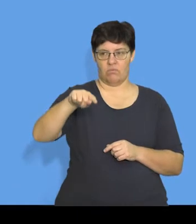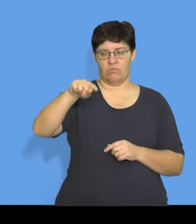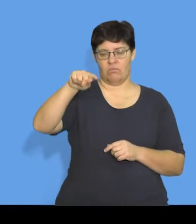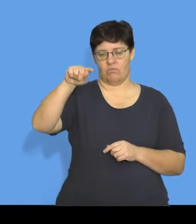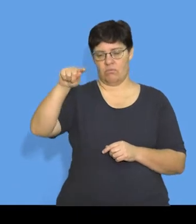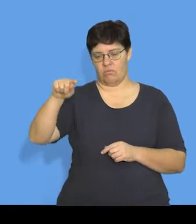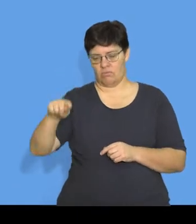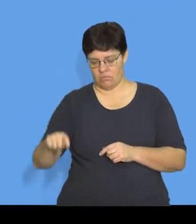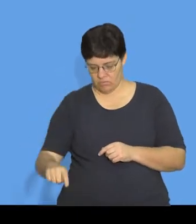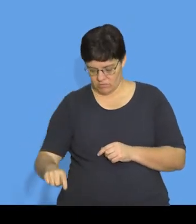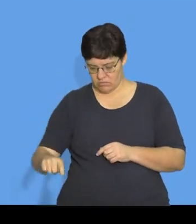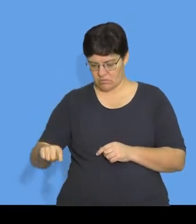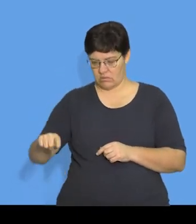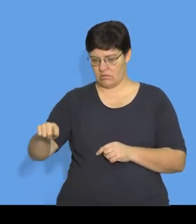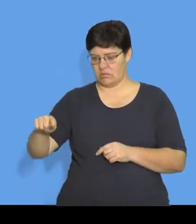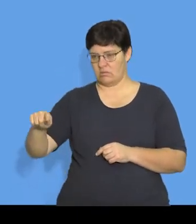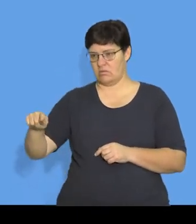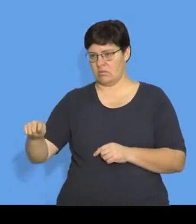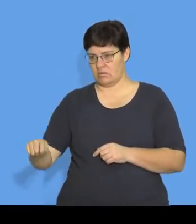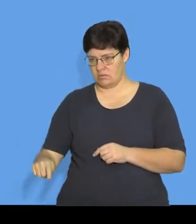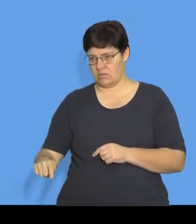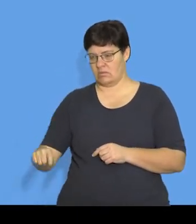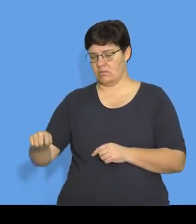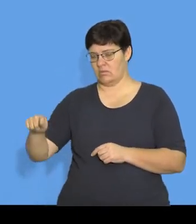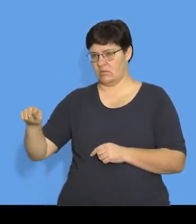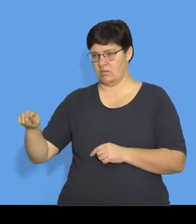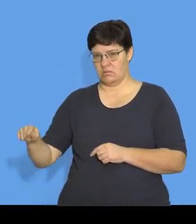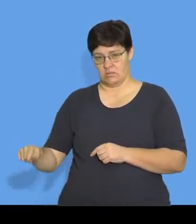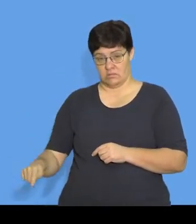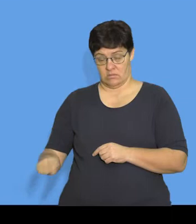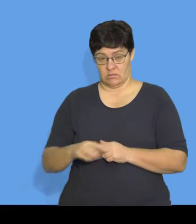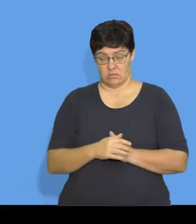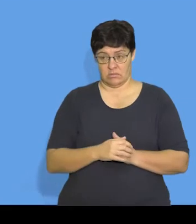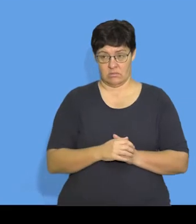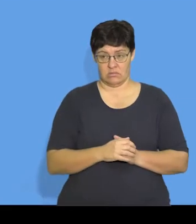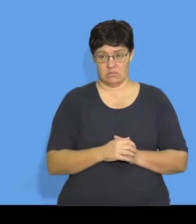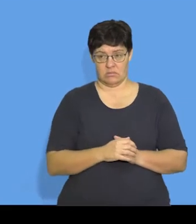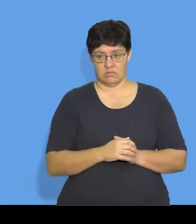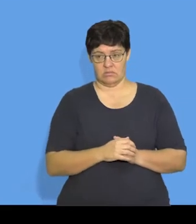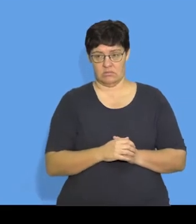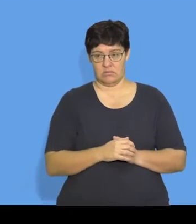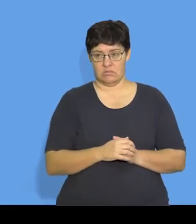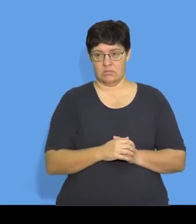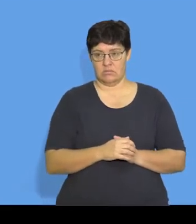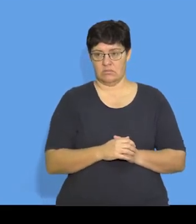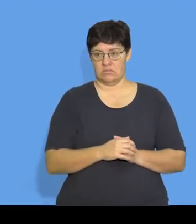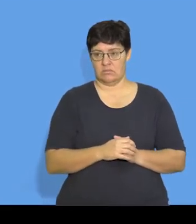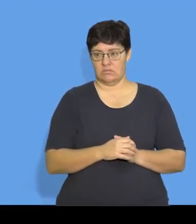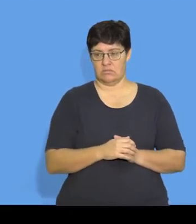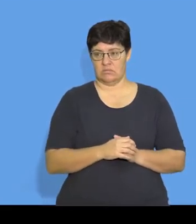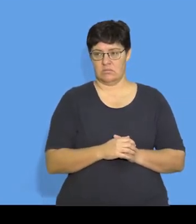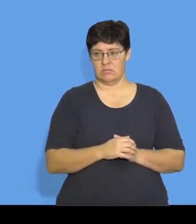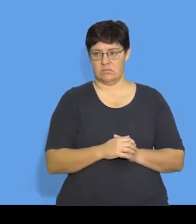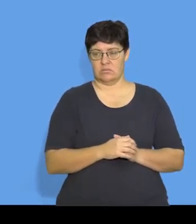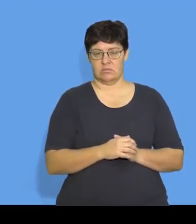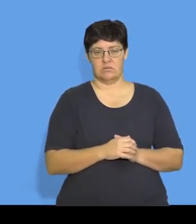bounces, and it comes down, and it bounces, and it comes down, and then it bounces.